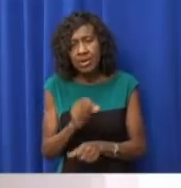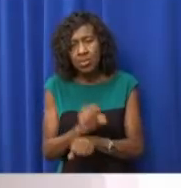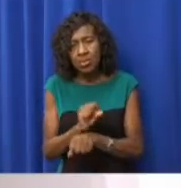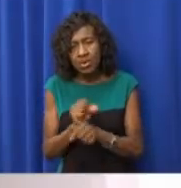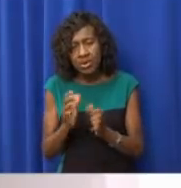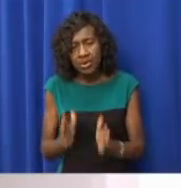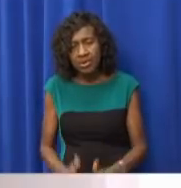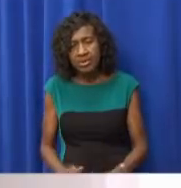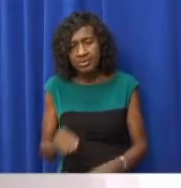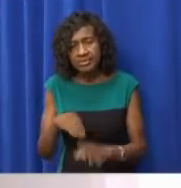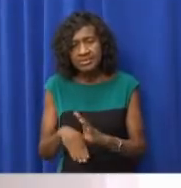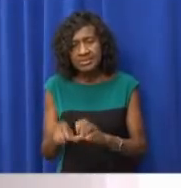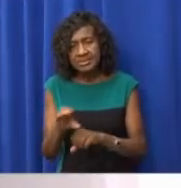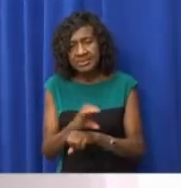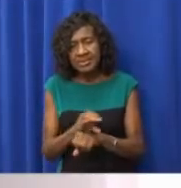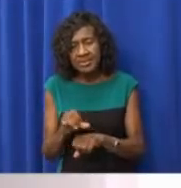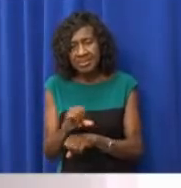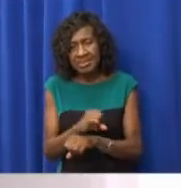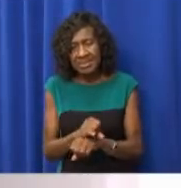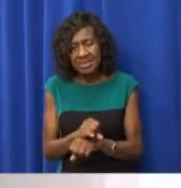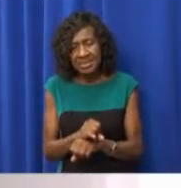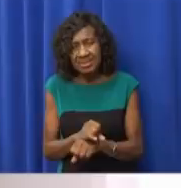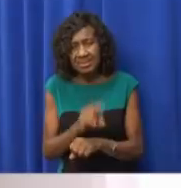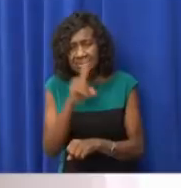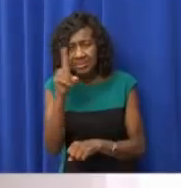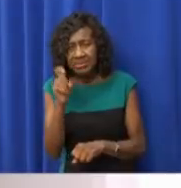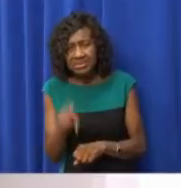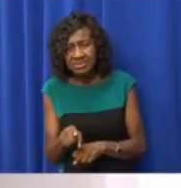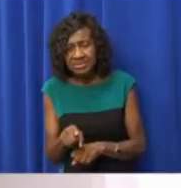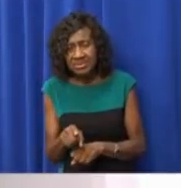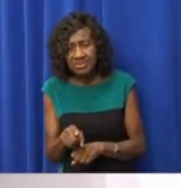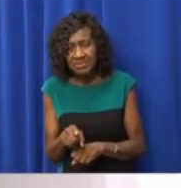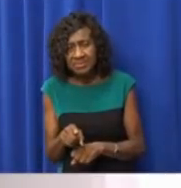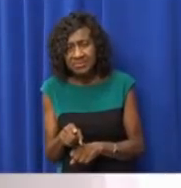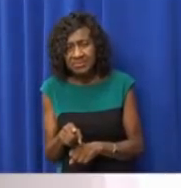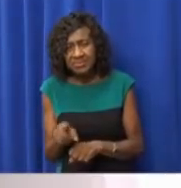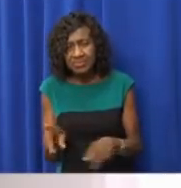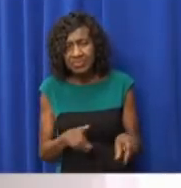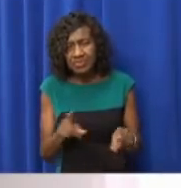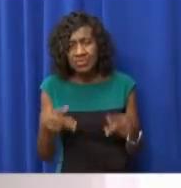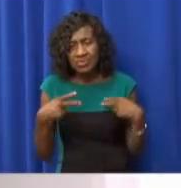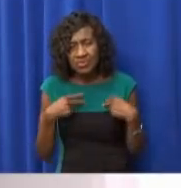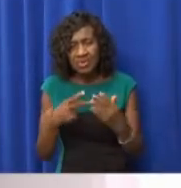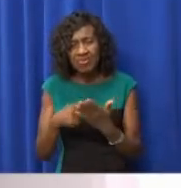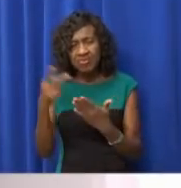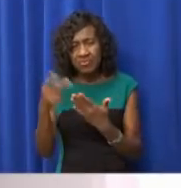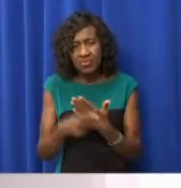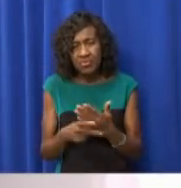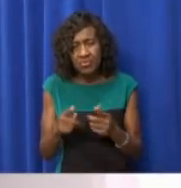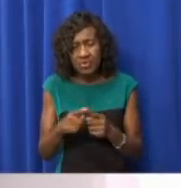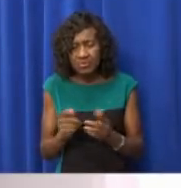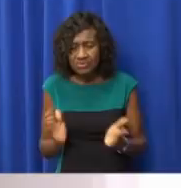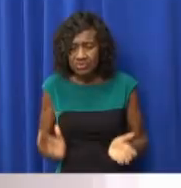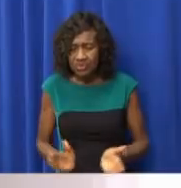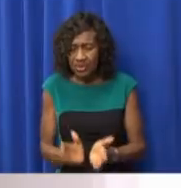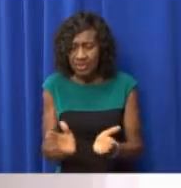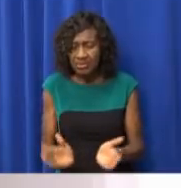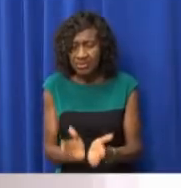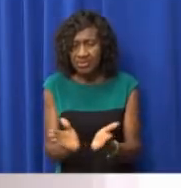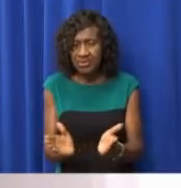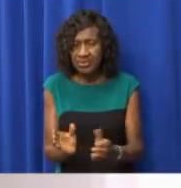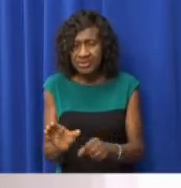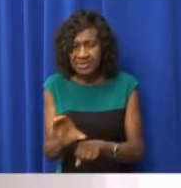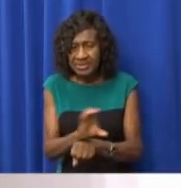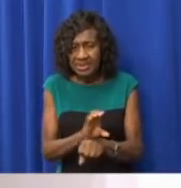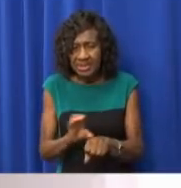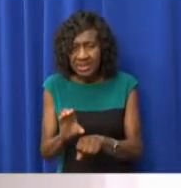Islands. Do you know of any programs that will encourage Caymanians to sort of follow that